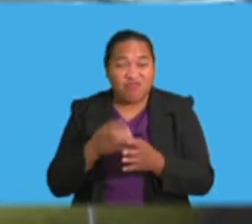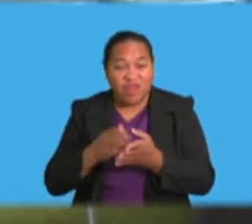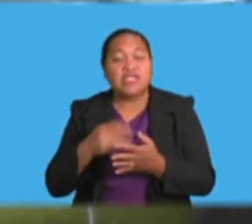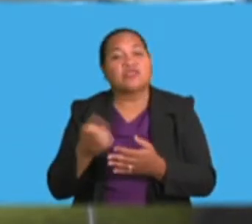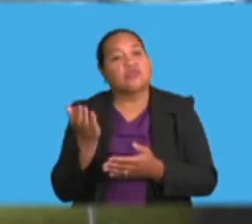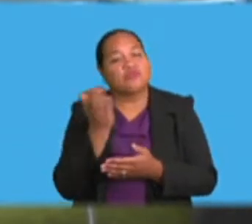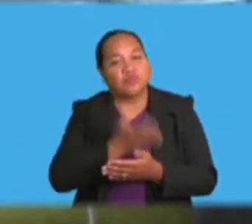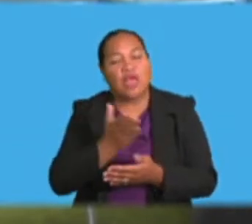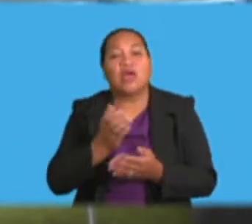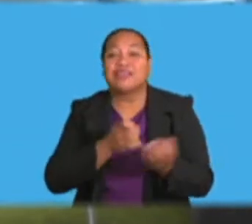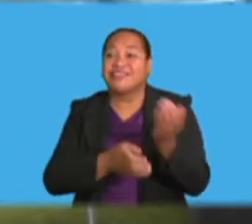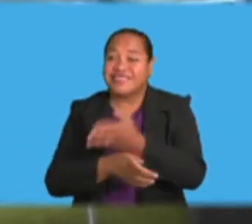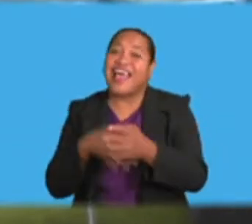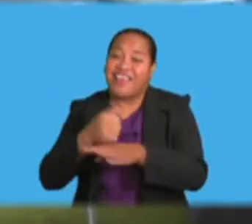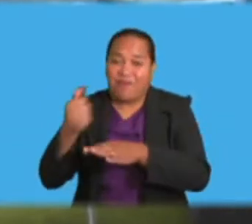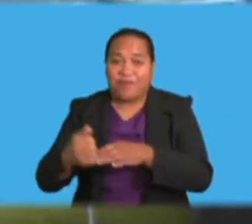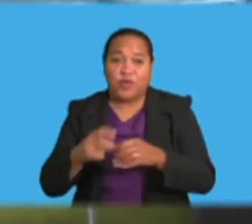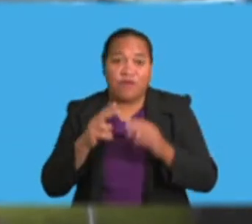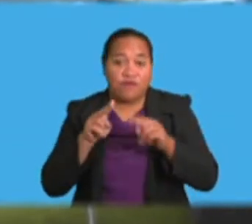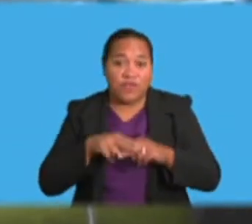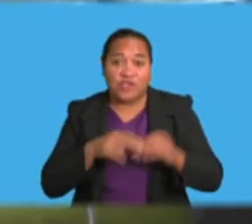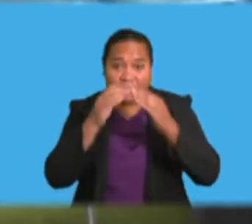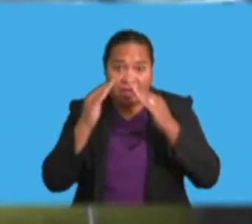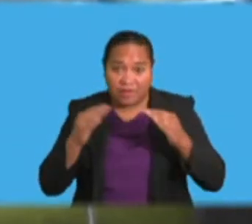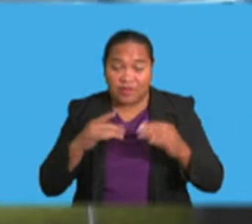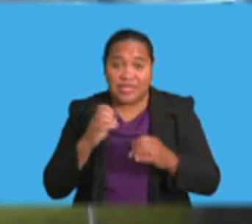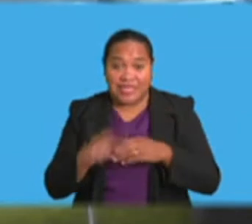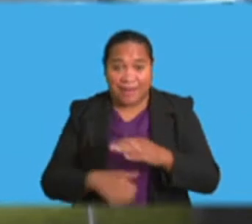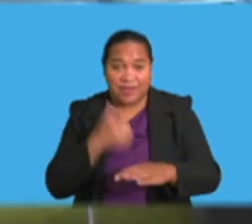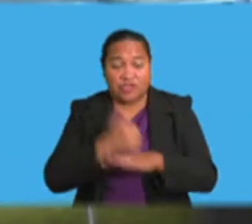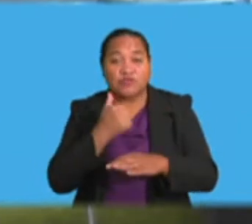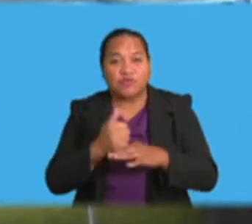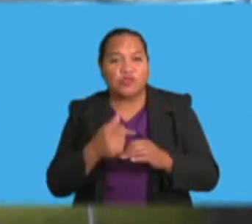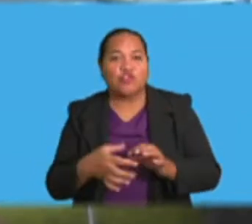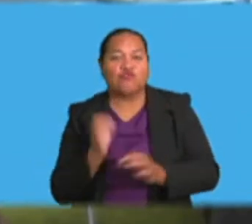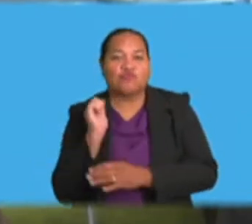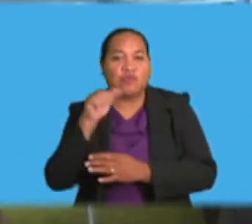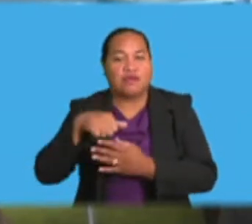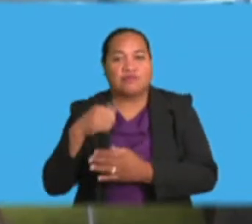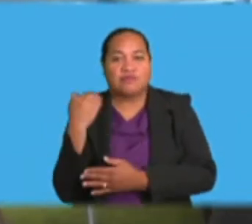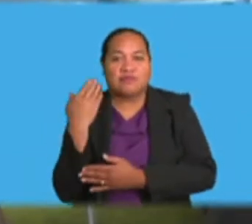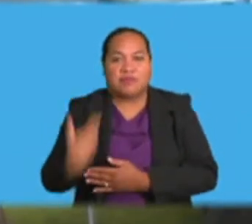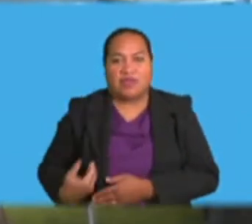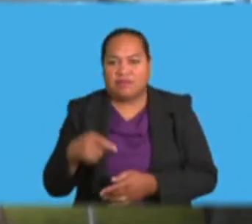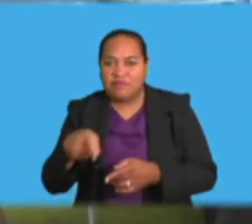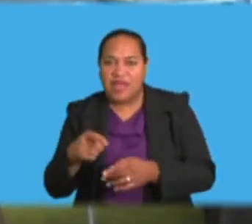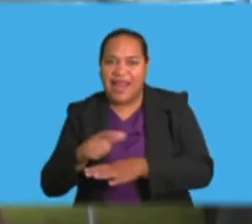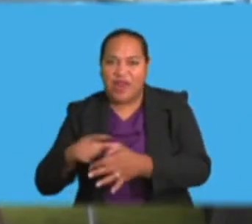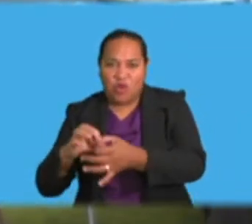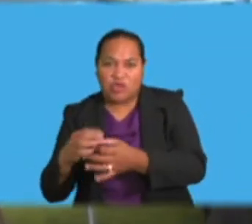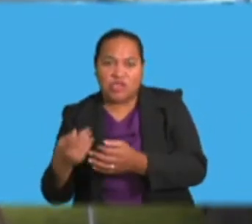government. Fiji Pine Trust, Madam Speaker, was established to represent the pine landowners, both landowners who leased the land to Fiji